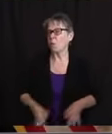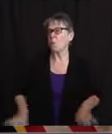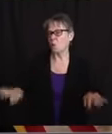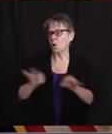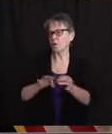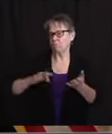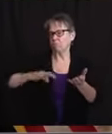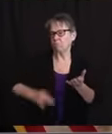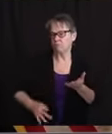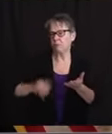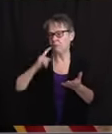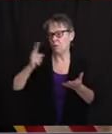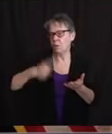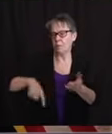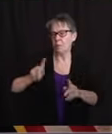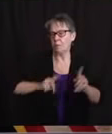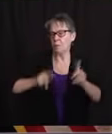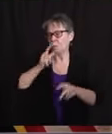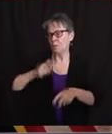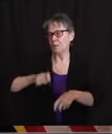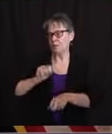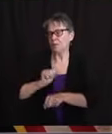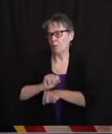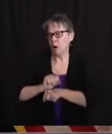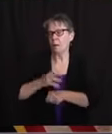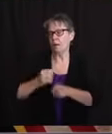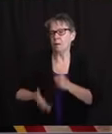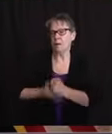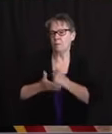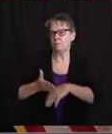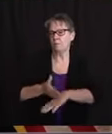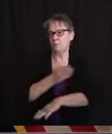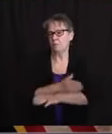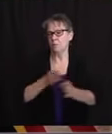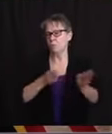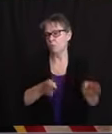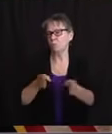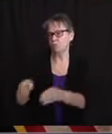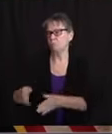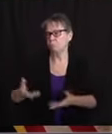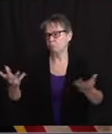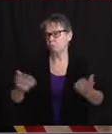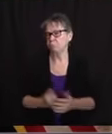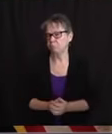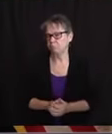state in the nation. To be able to maximize that hand and at the same